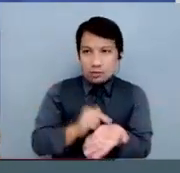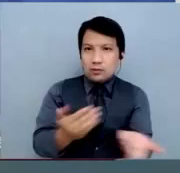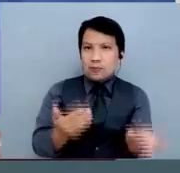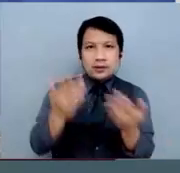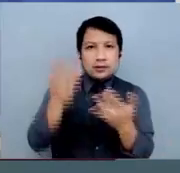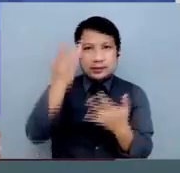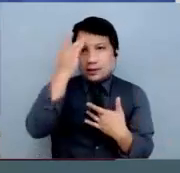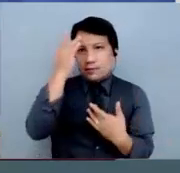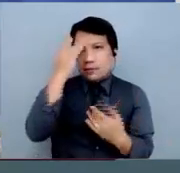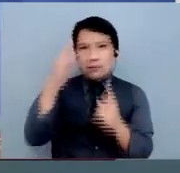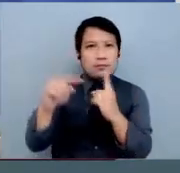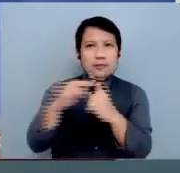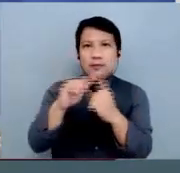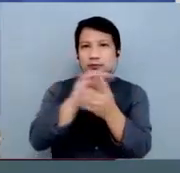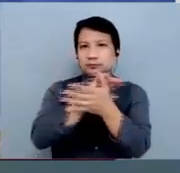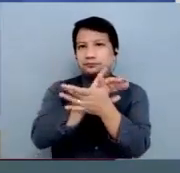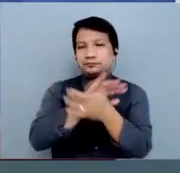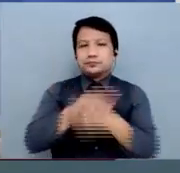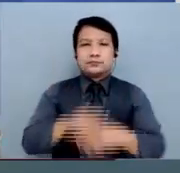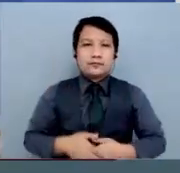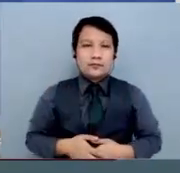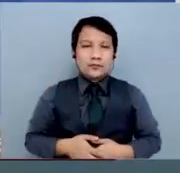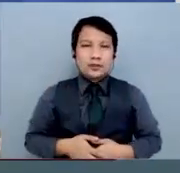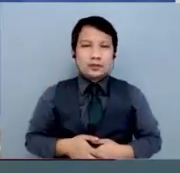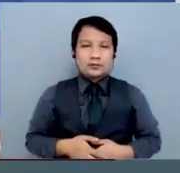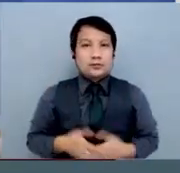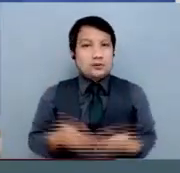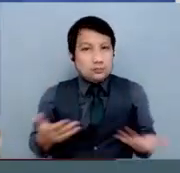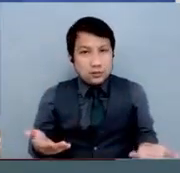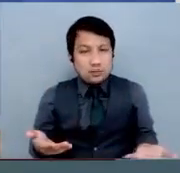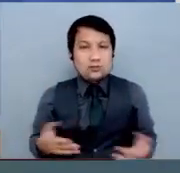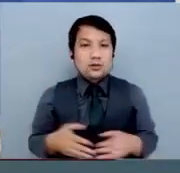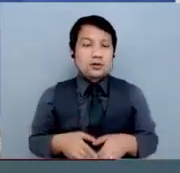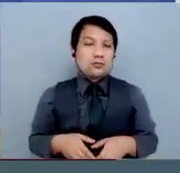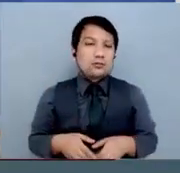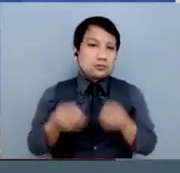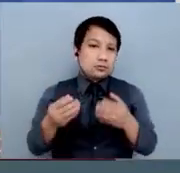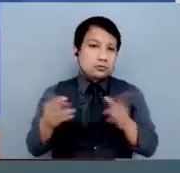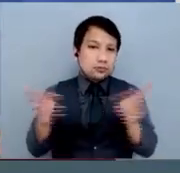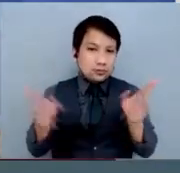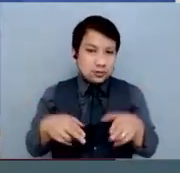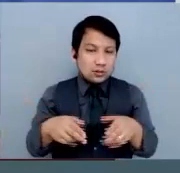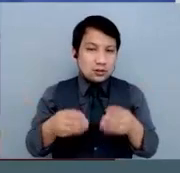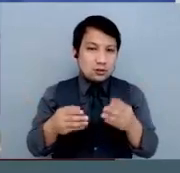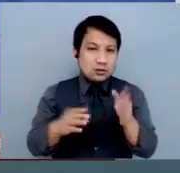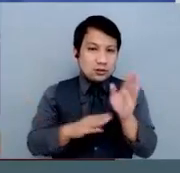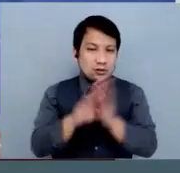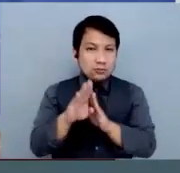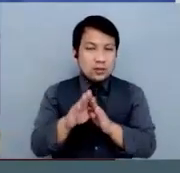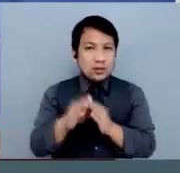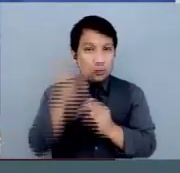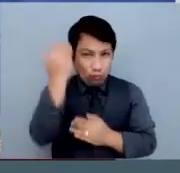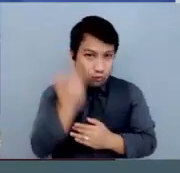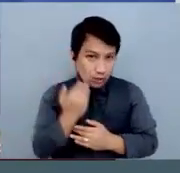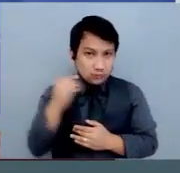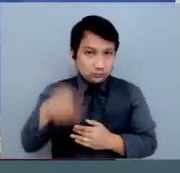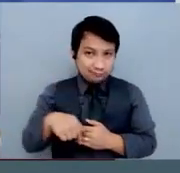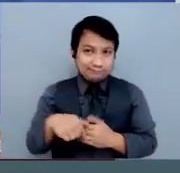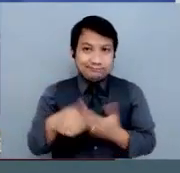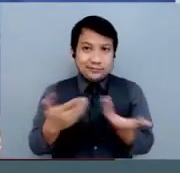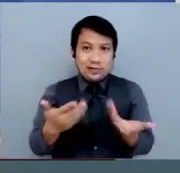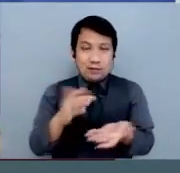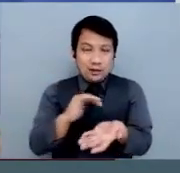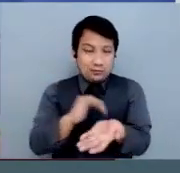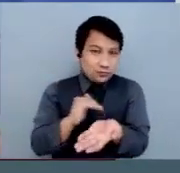nagka-COVID positive, no? And I think this is, I would say, overwhelmingly shortage ang healthcare workers ngayon, even